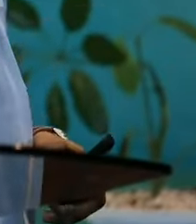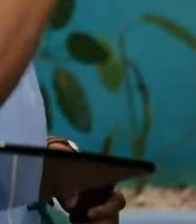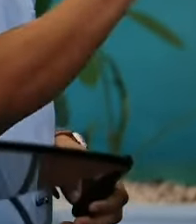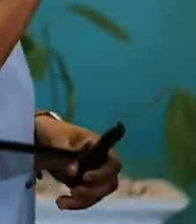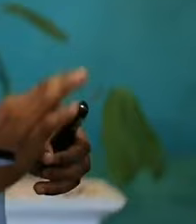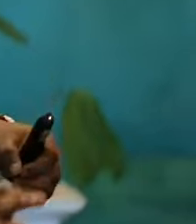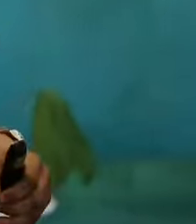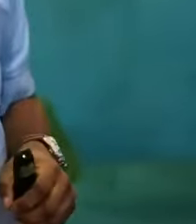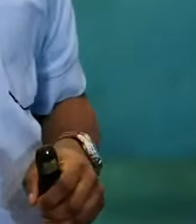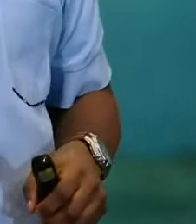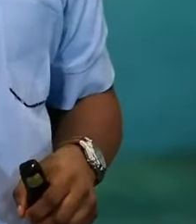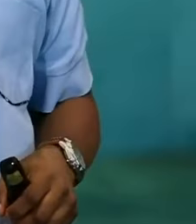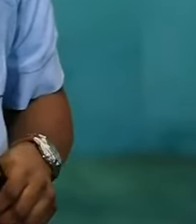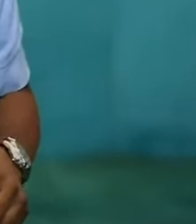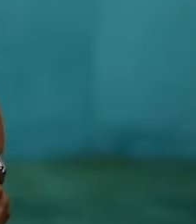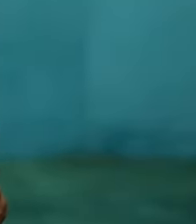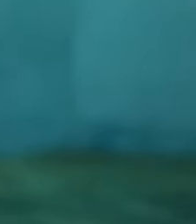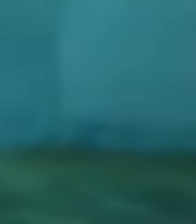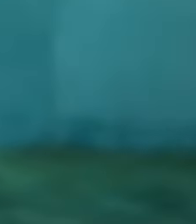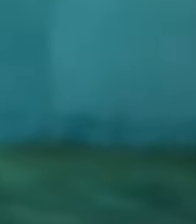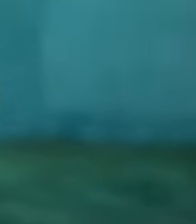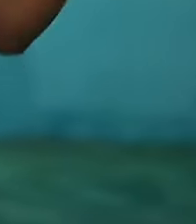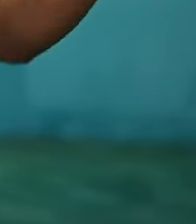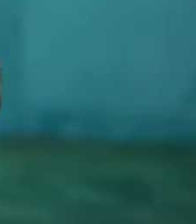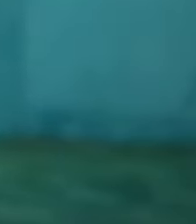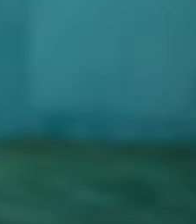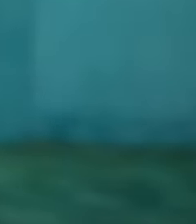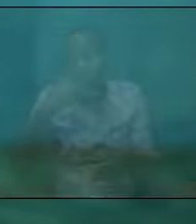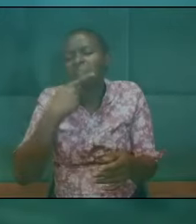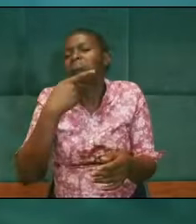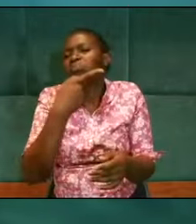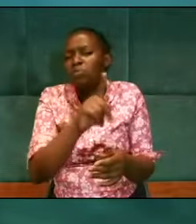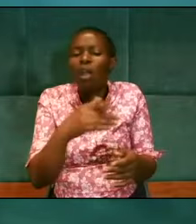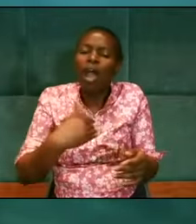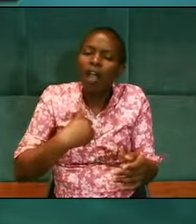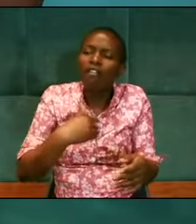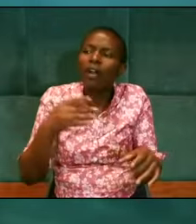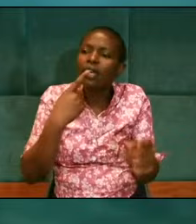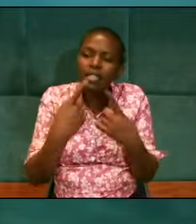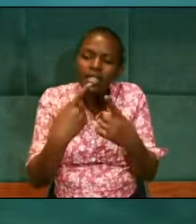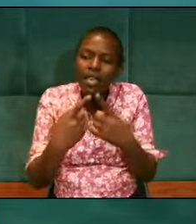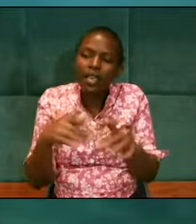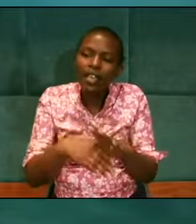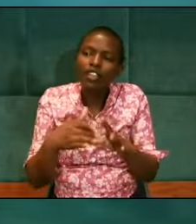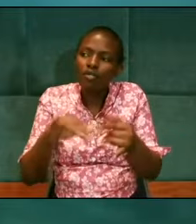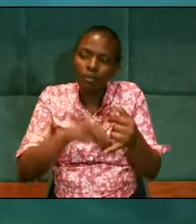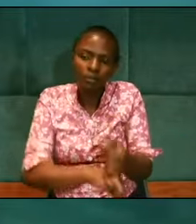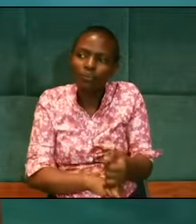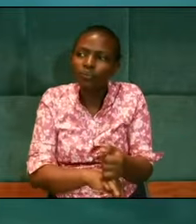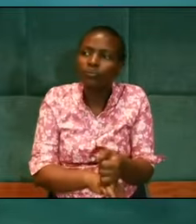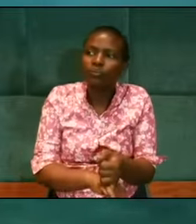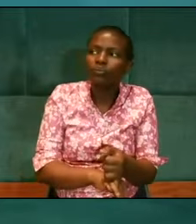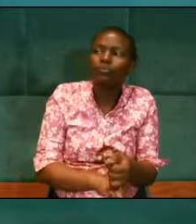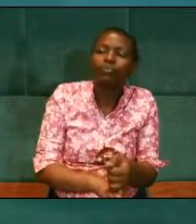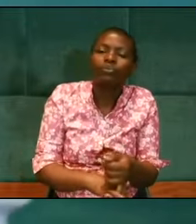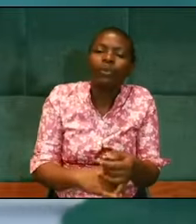matter how illiterate your parents are, they have a say. My father died in 2009. I met Samuel in 2008. I